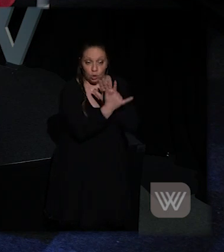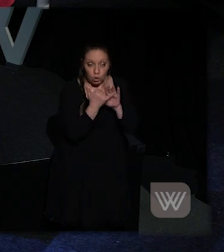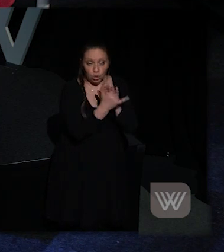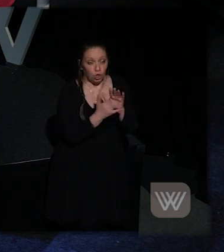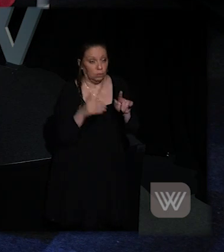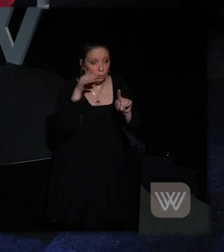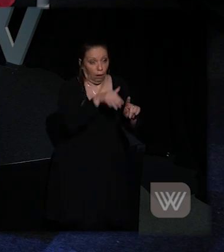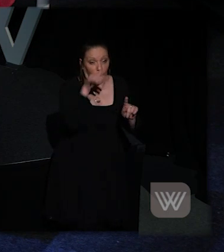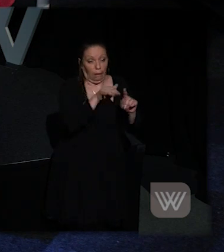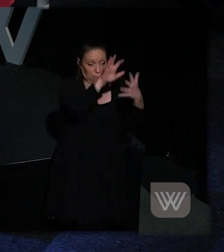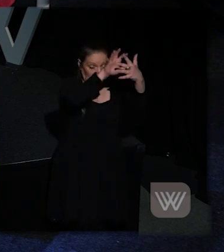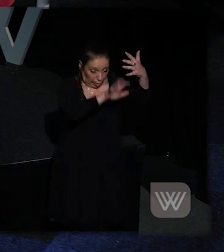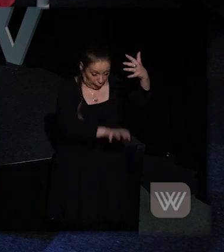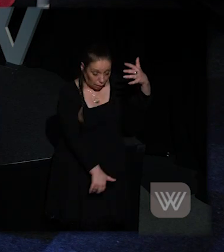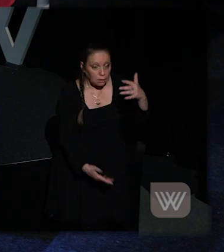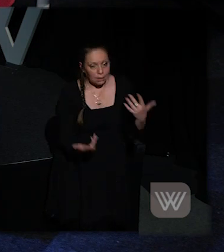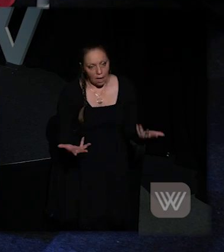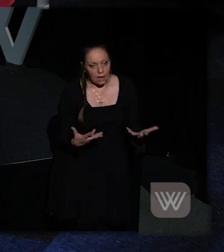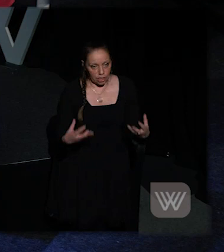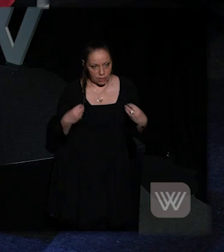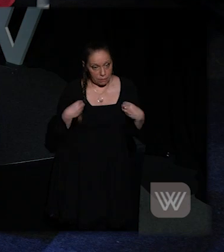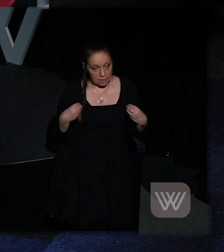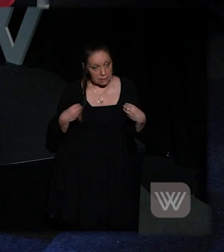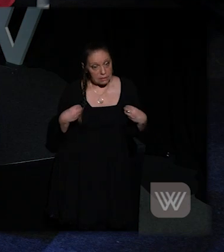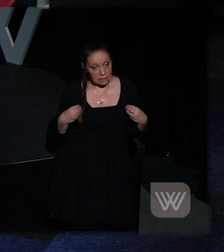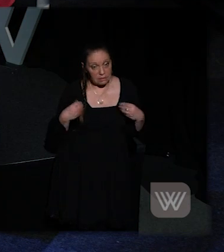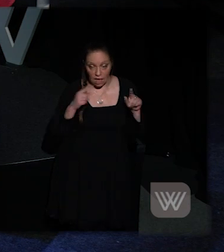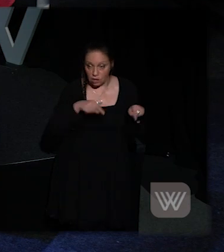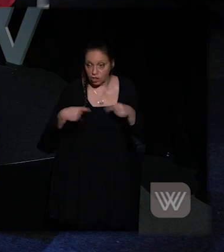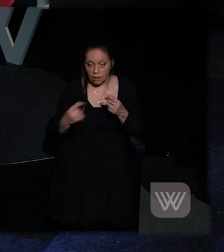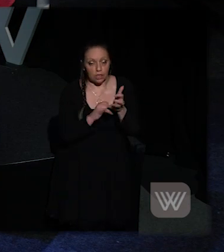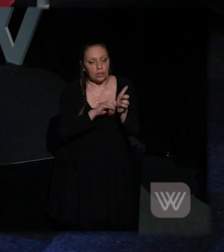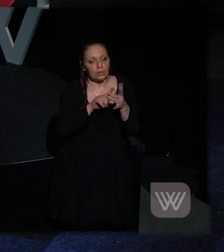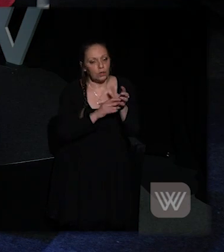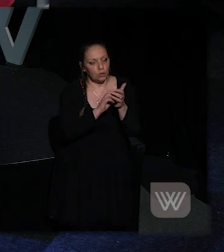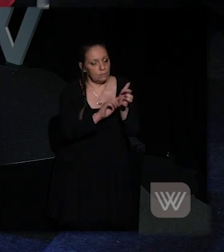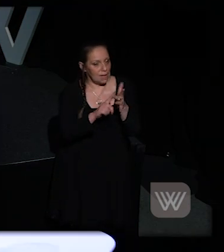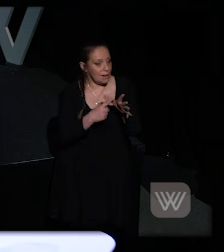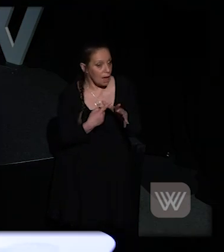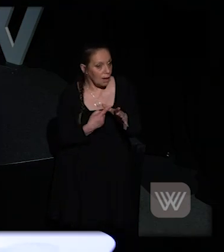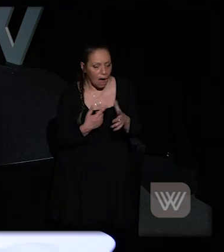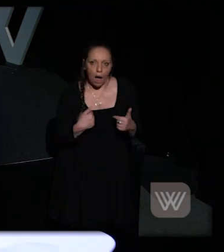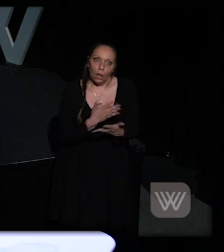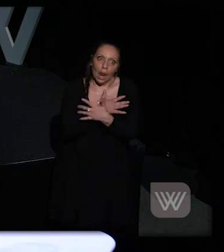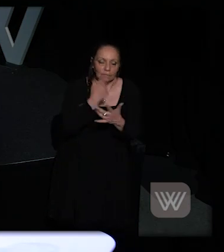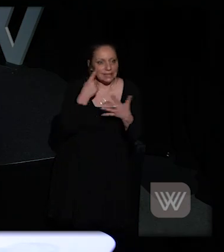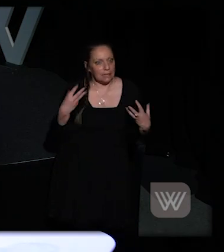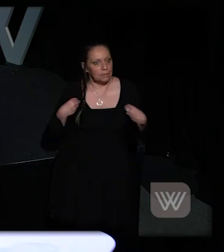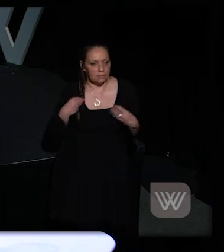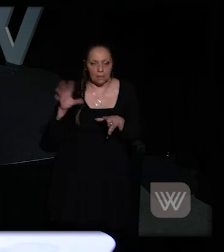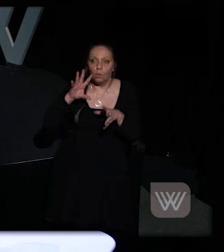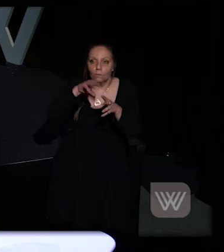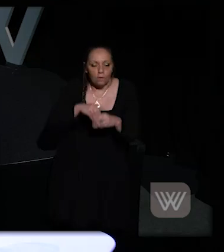Do you think that businesses might be able to hold social media to account? I would love to see businesses getting on board